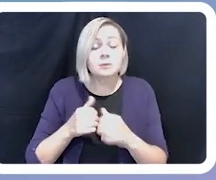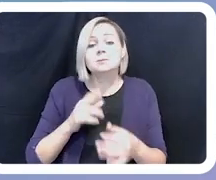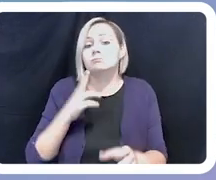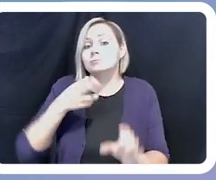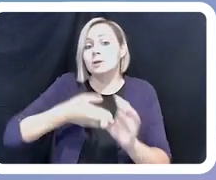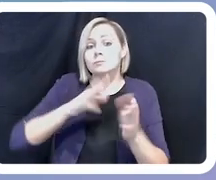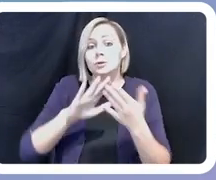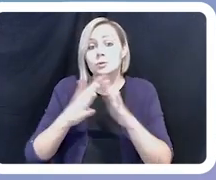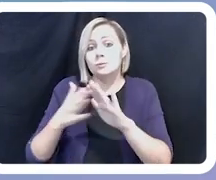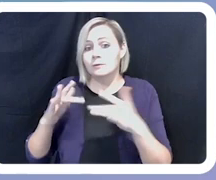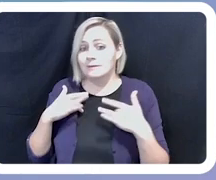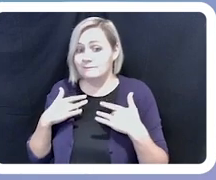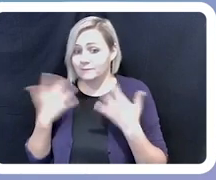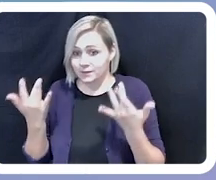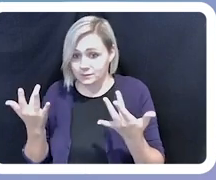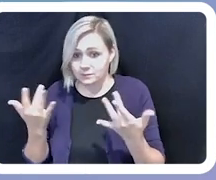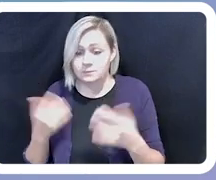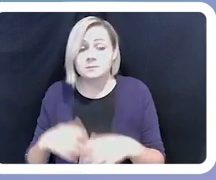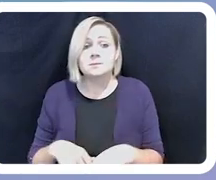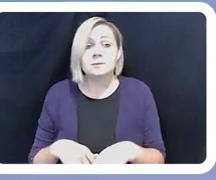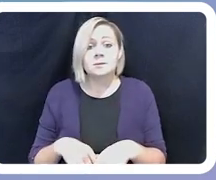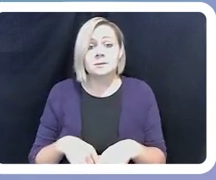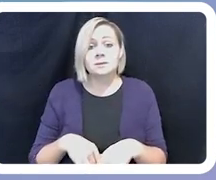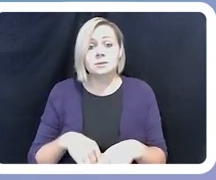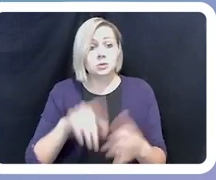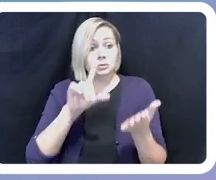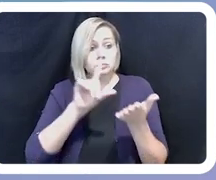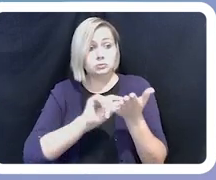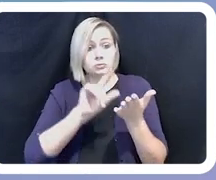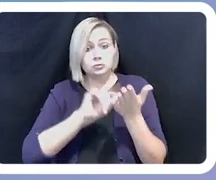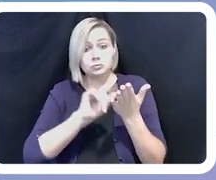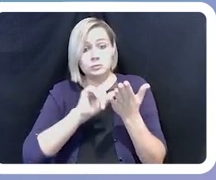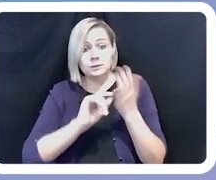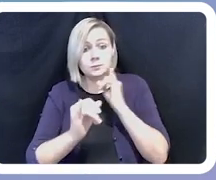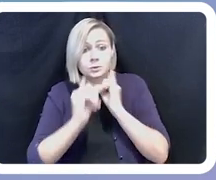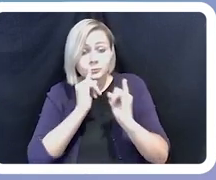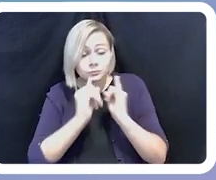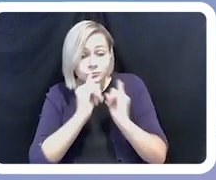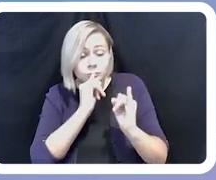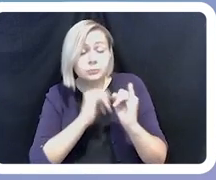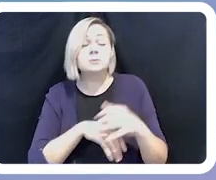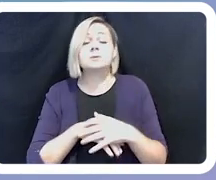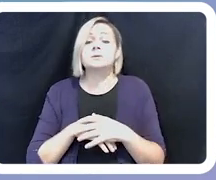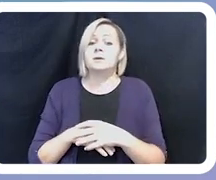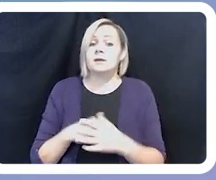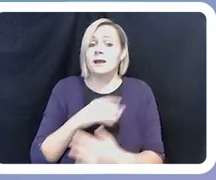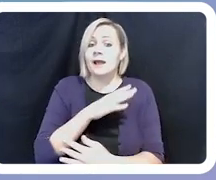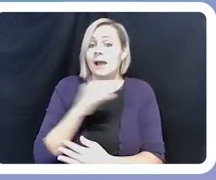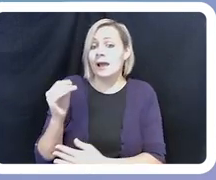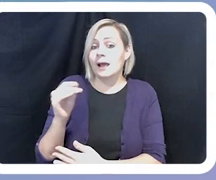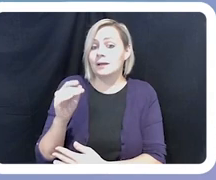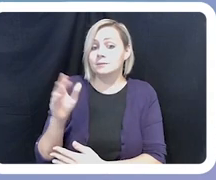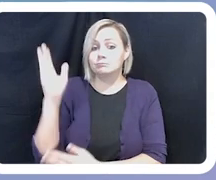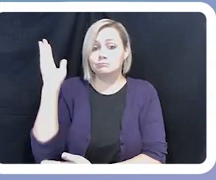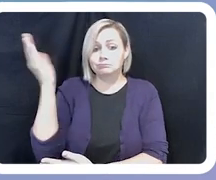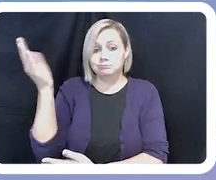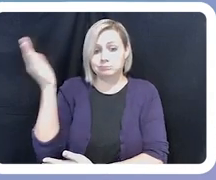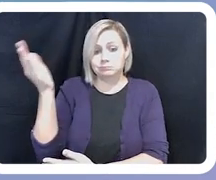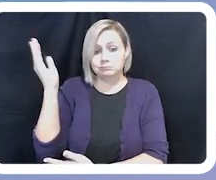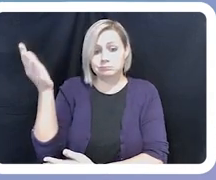in community events, newspaper, interviews, and